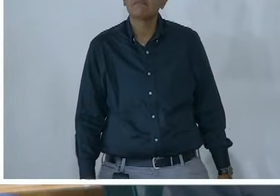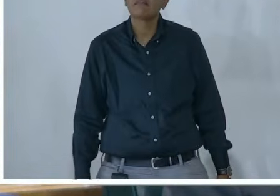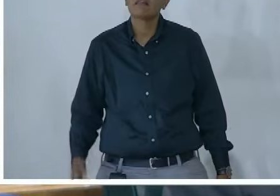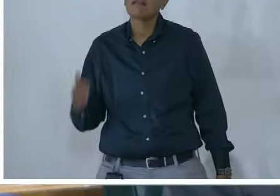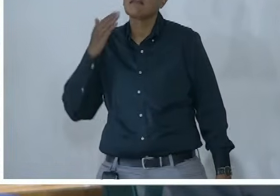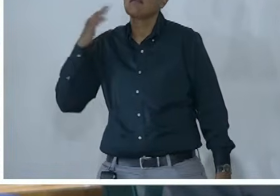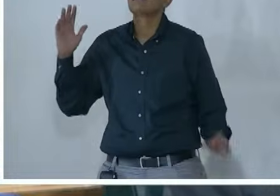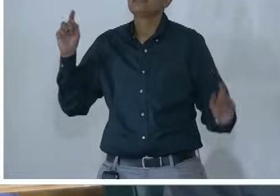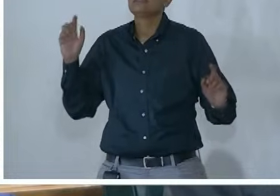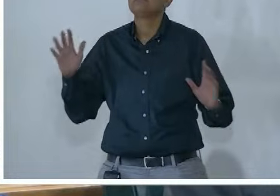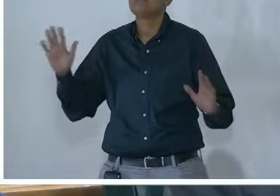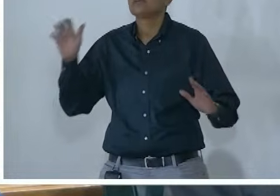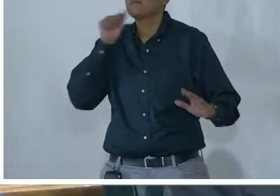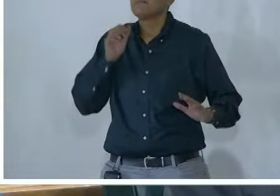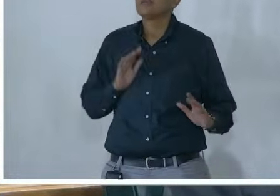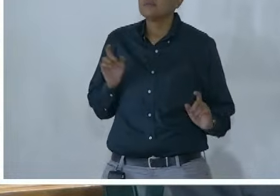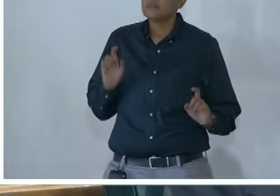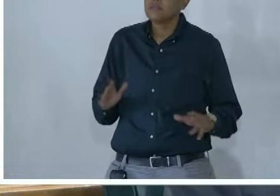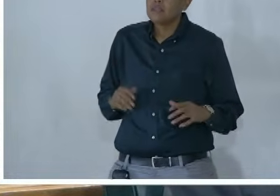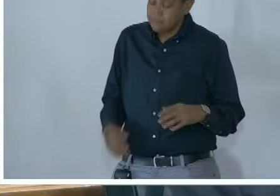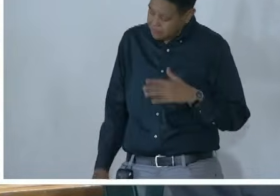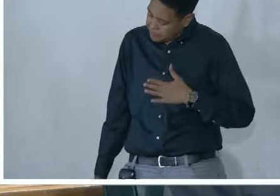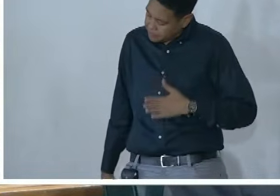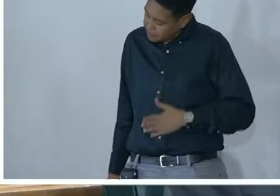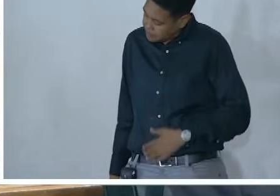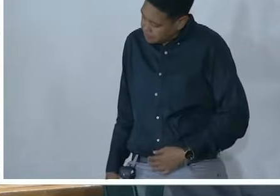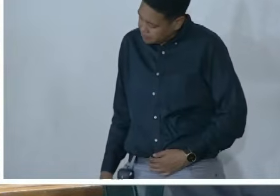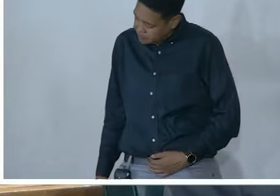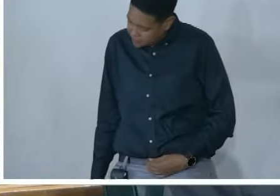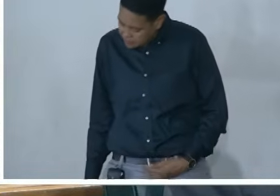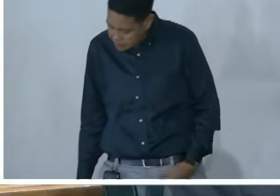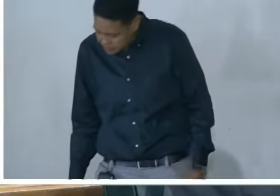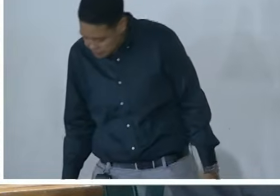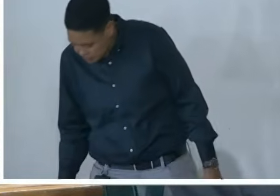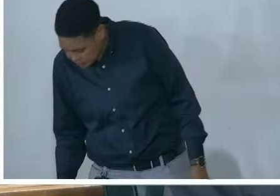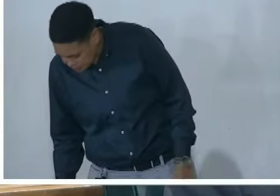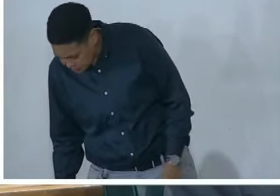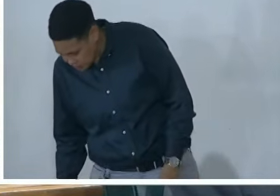Speaker. Madam Speaker. Minister, you